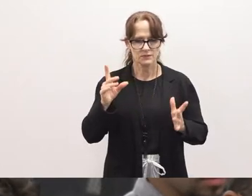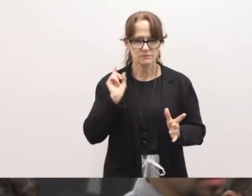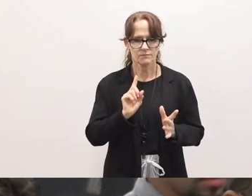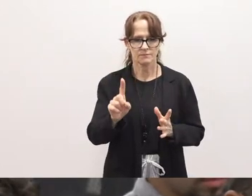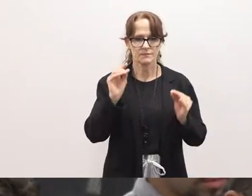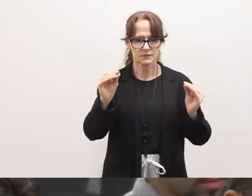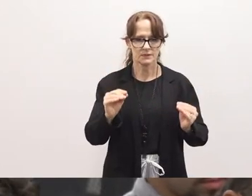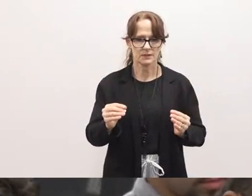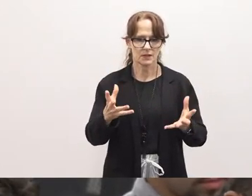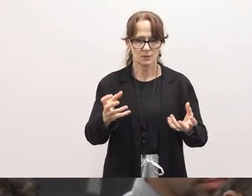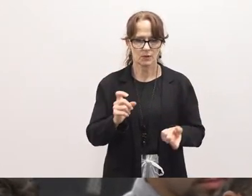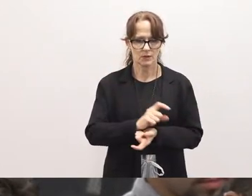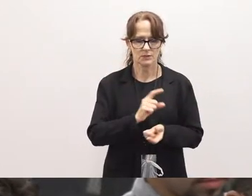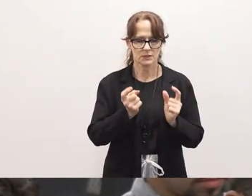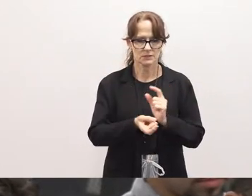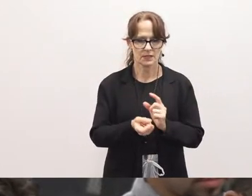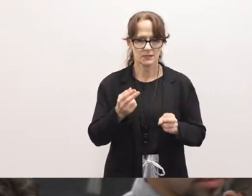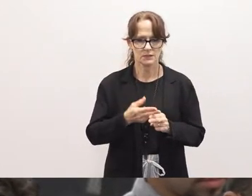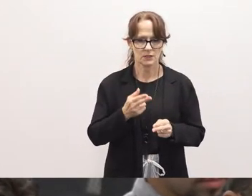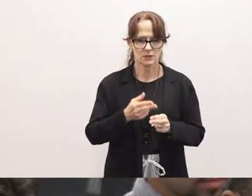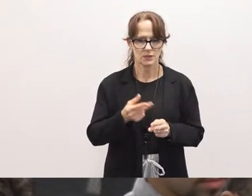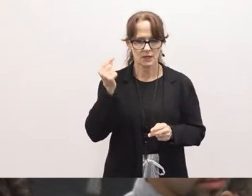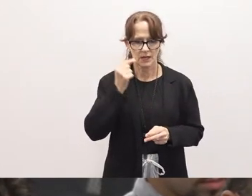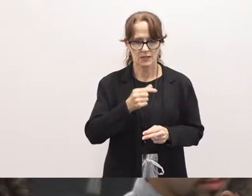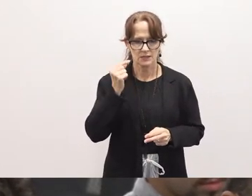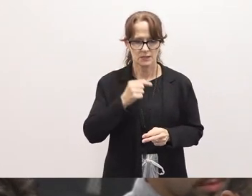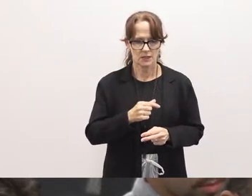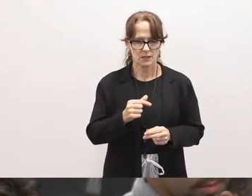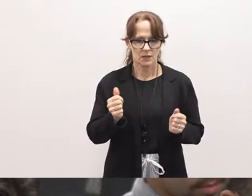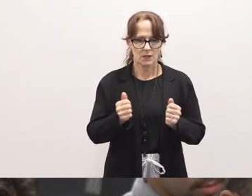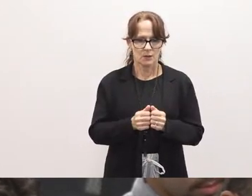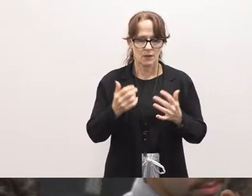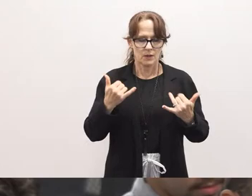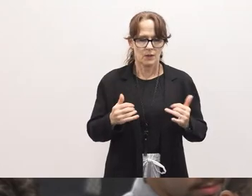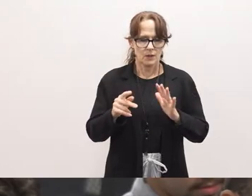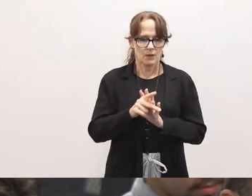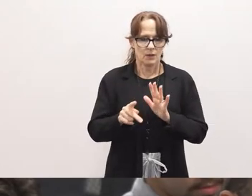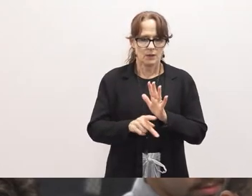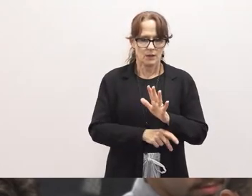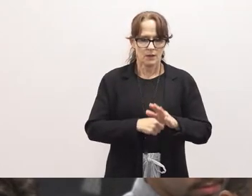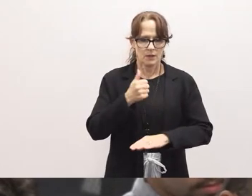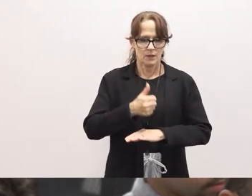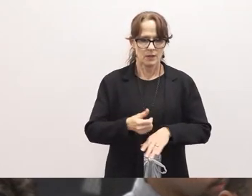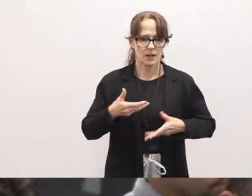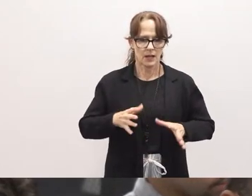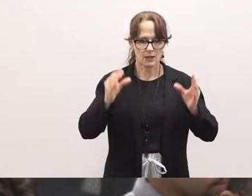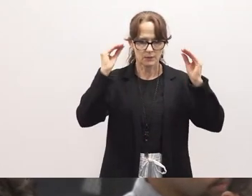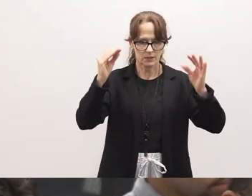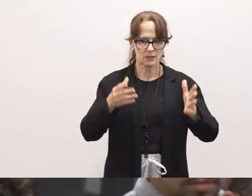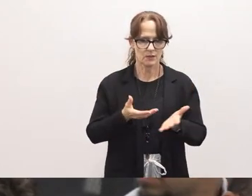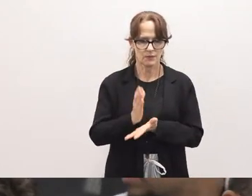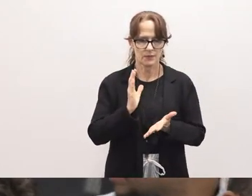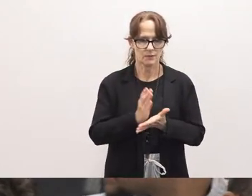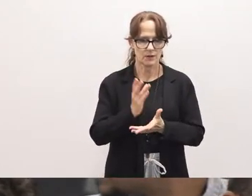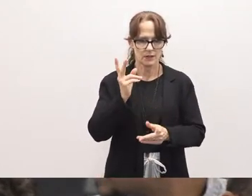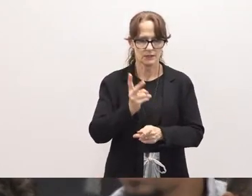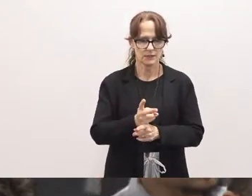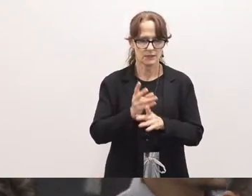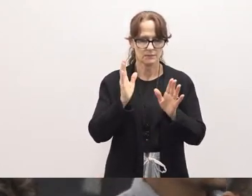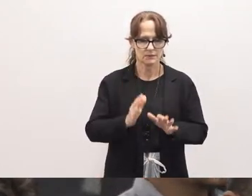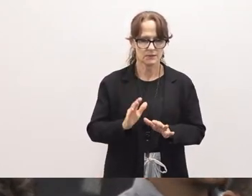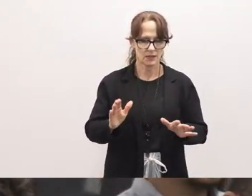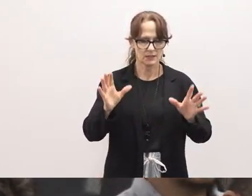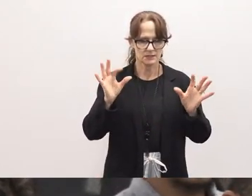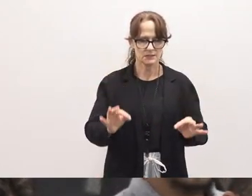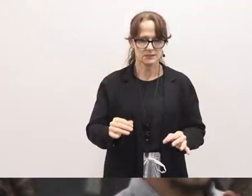and tells them that they would like to change their name and gender, with the current policy in place, allowing teachers the right to keep child's decisions